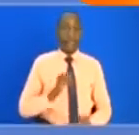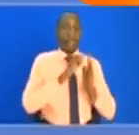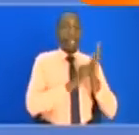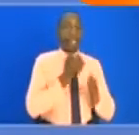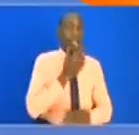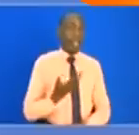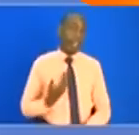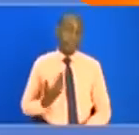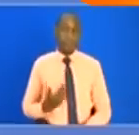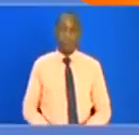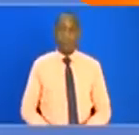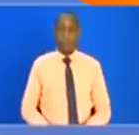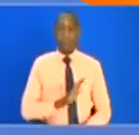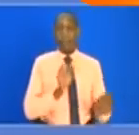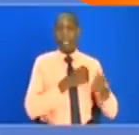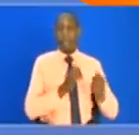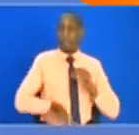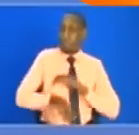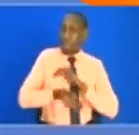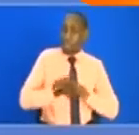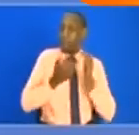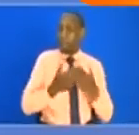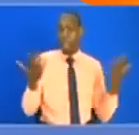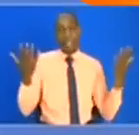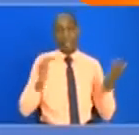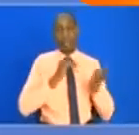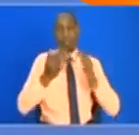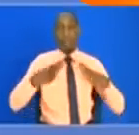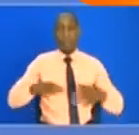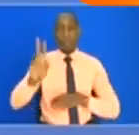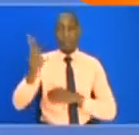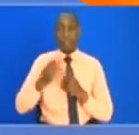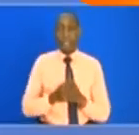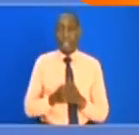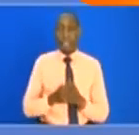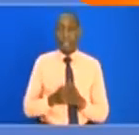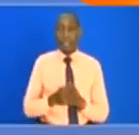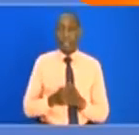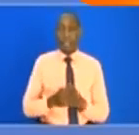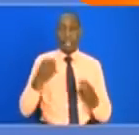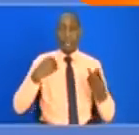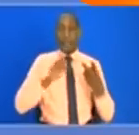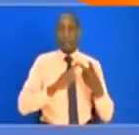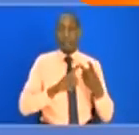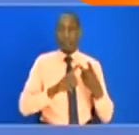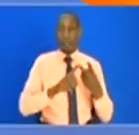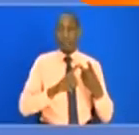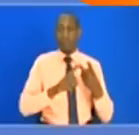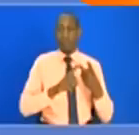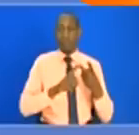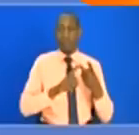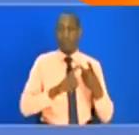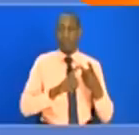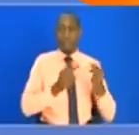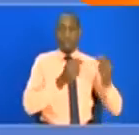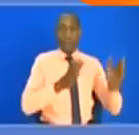agenda. He cannot articulate anything to the people of Kenya. That's why he's not here. Secondly, my